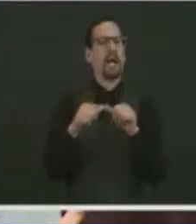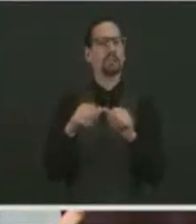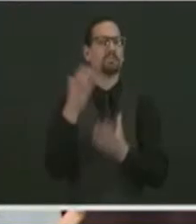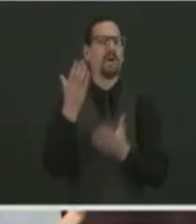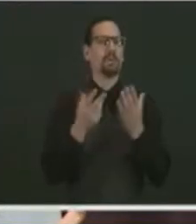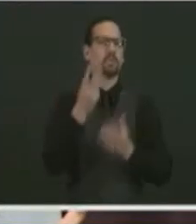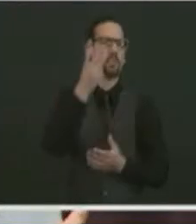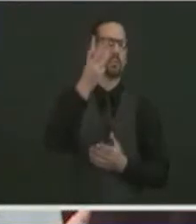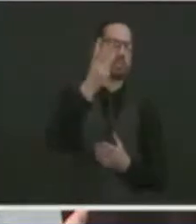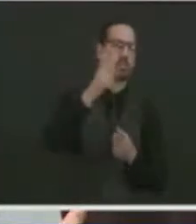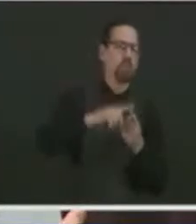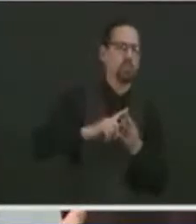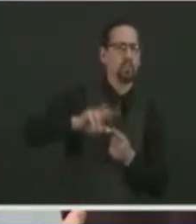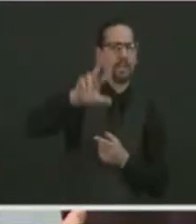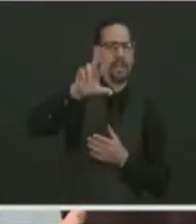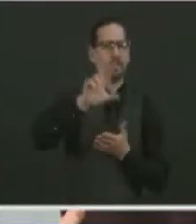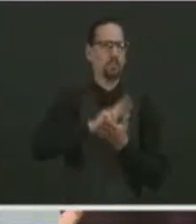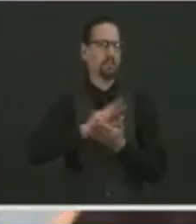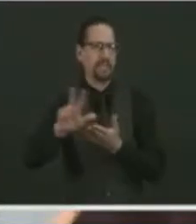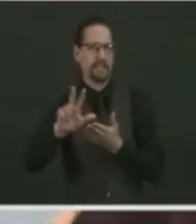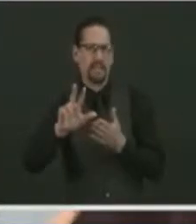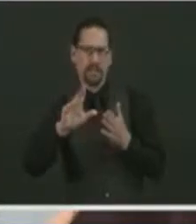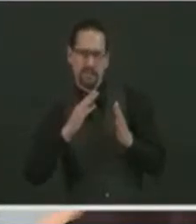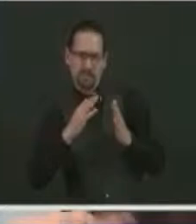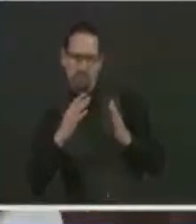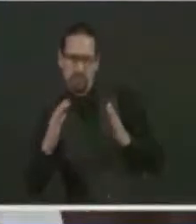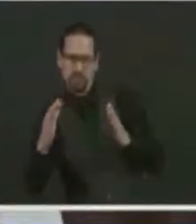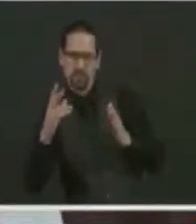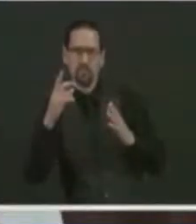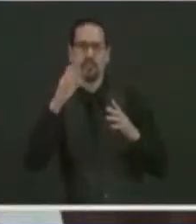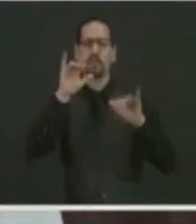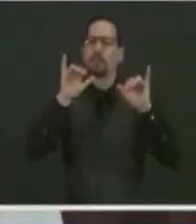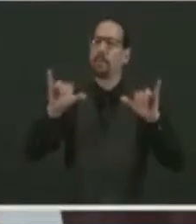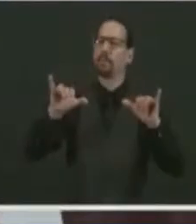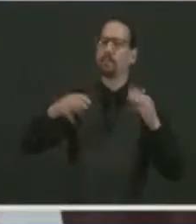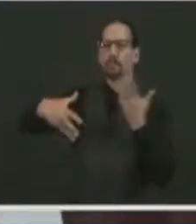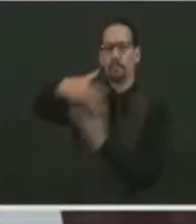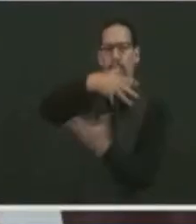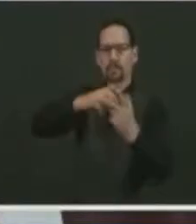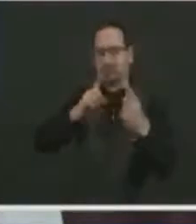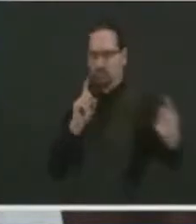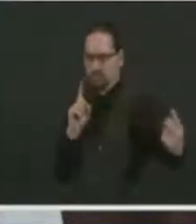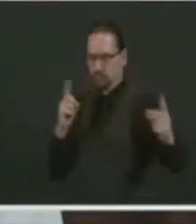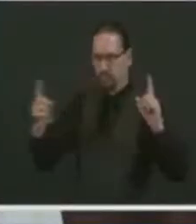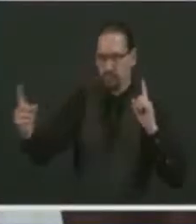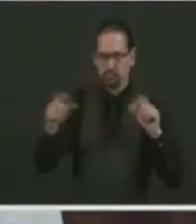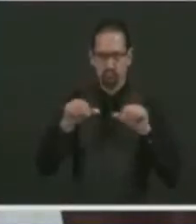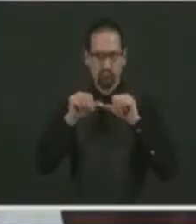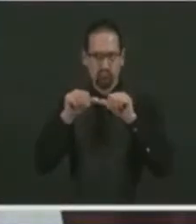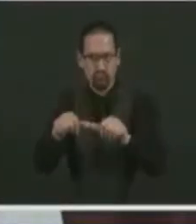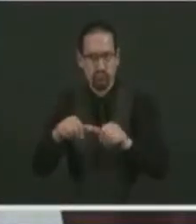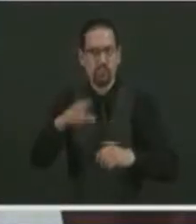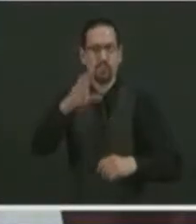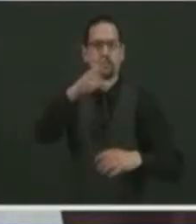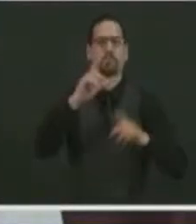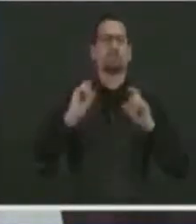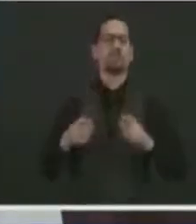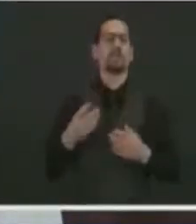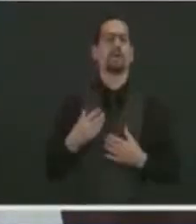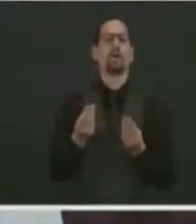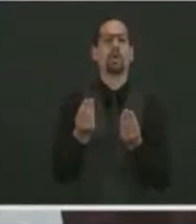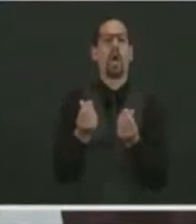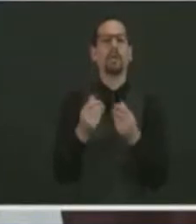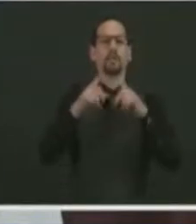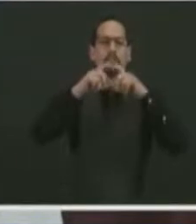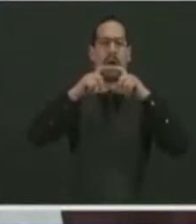social distance from people and to wear a face cloth covering. Now, some of you may be saying it's not